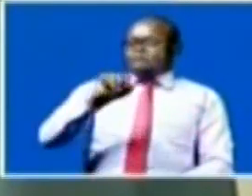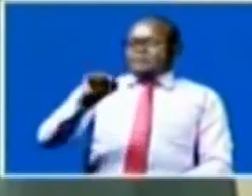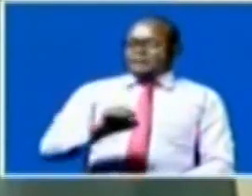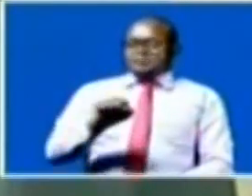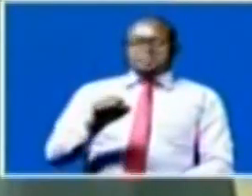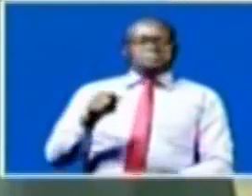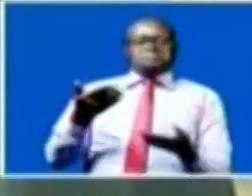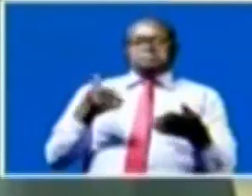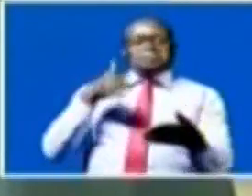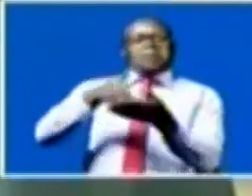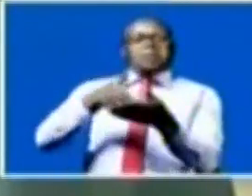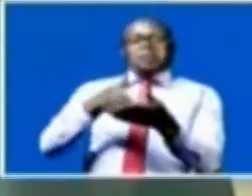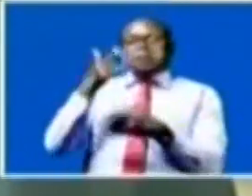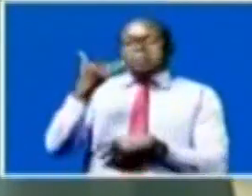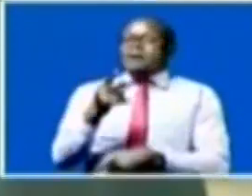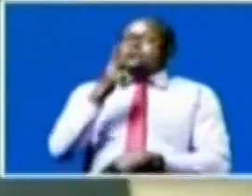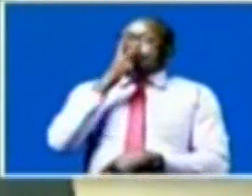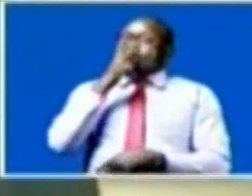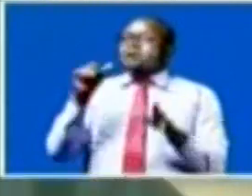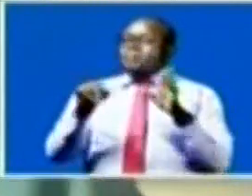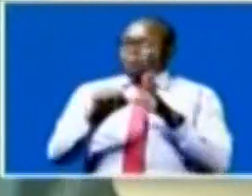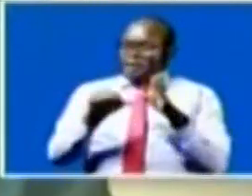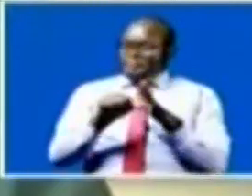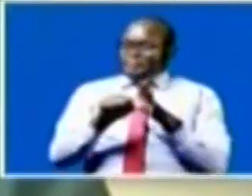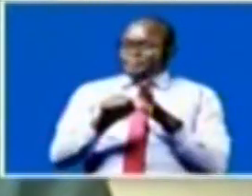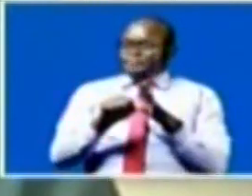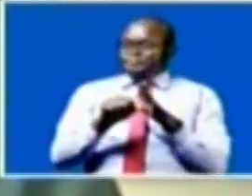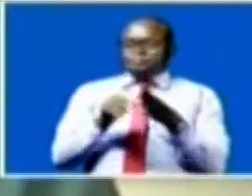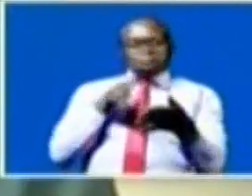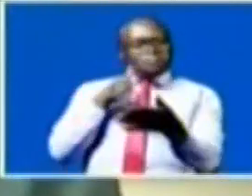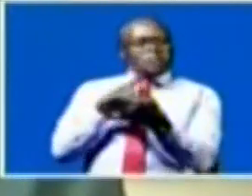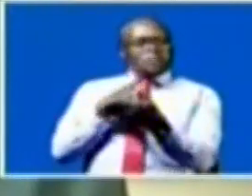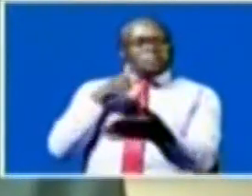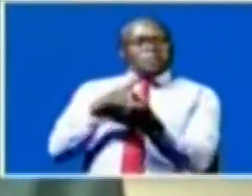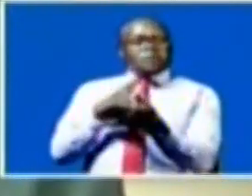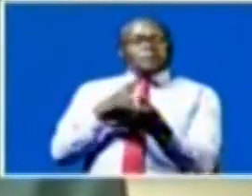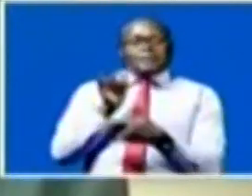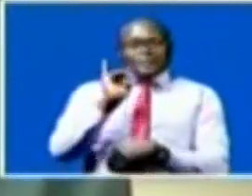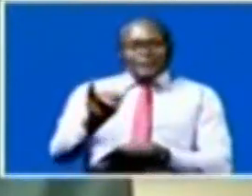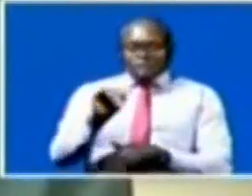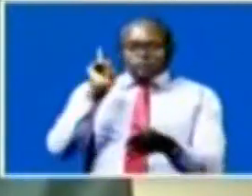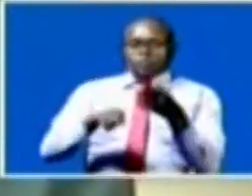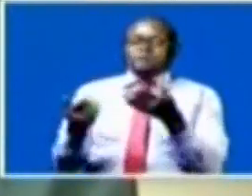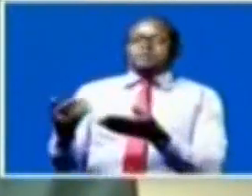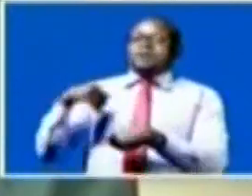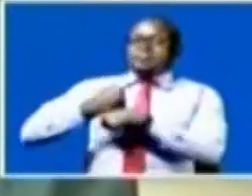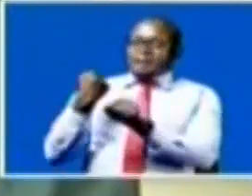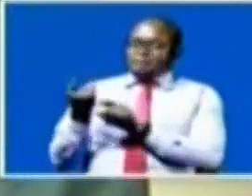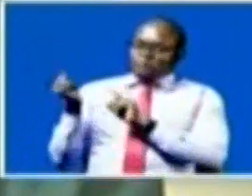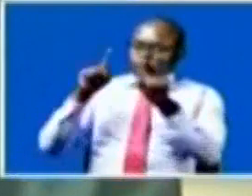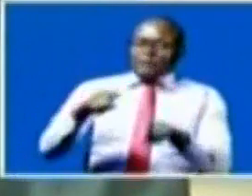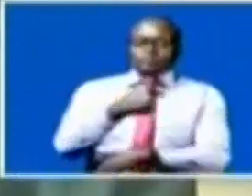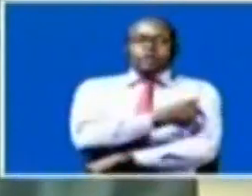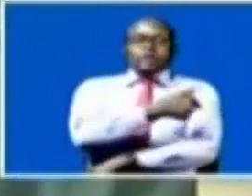veins, sababu ya vutaji wa sigara, hasa inaenda inakuwa, ina broke. Na hiyo ndio imenileta hapa, na ni hatari kwa sababu